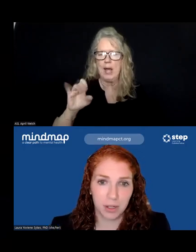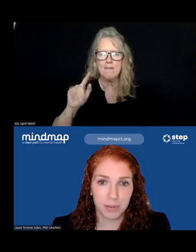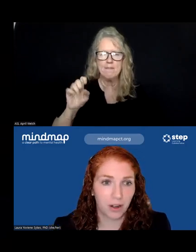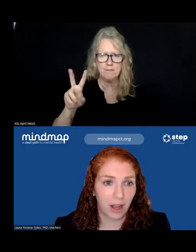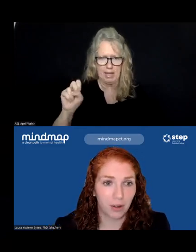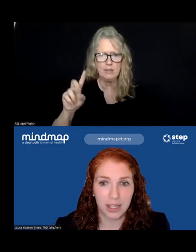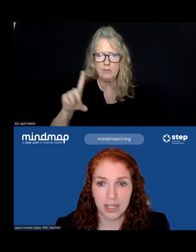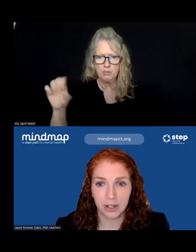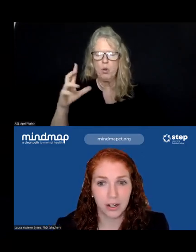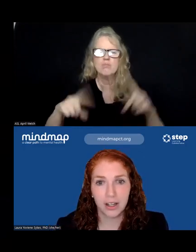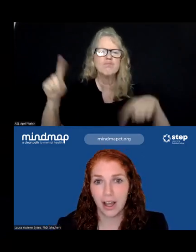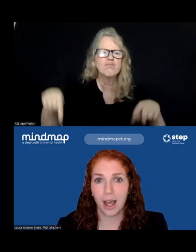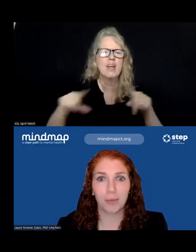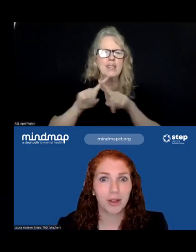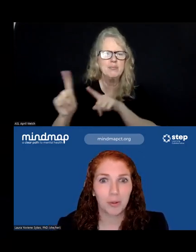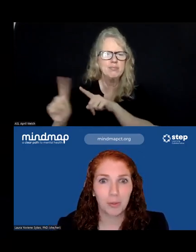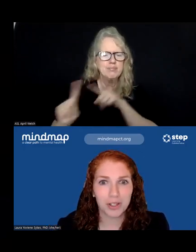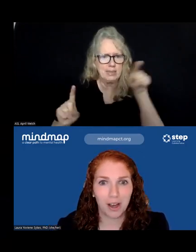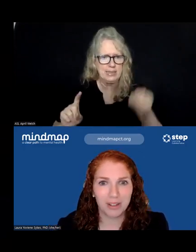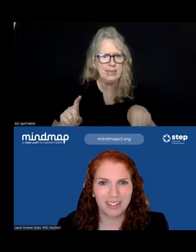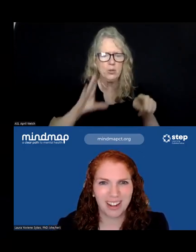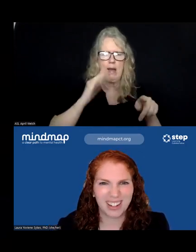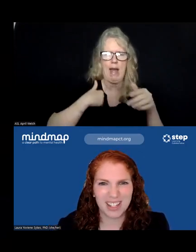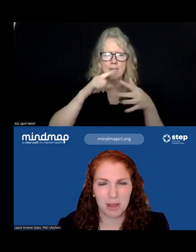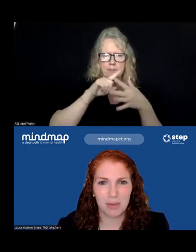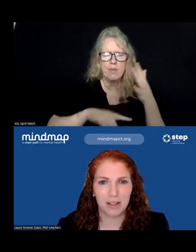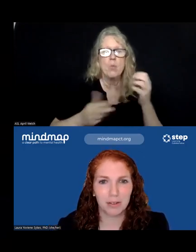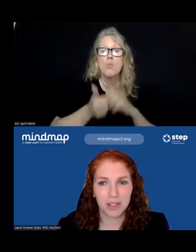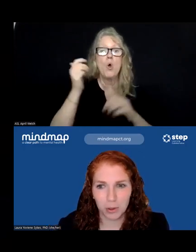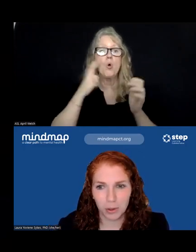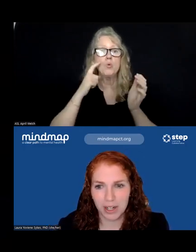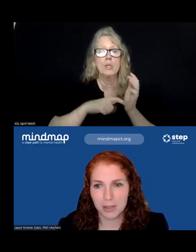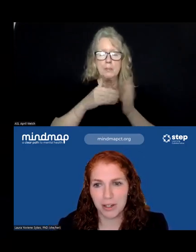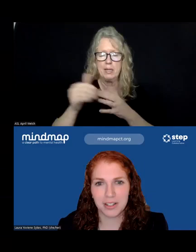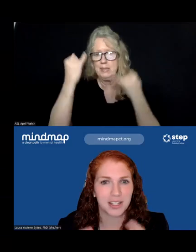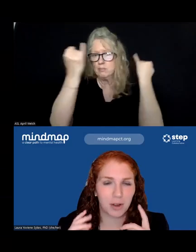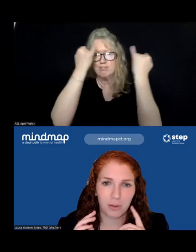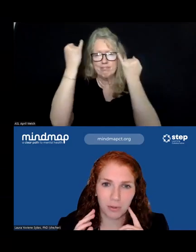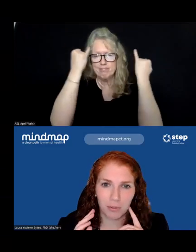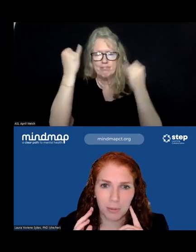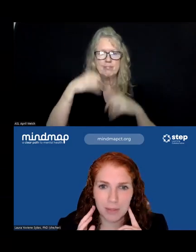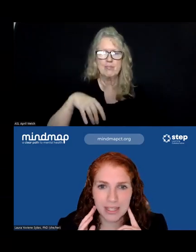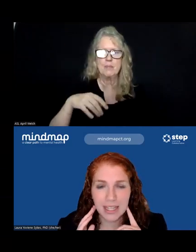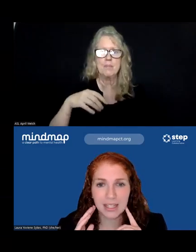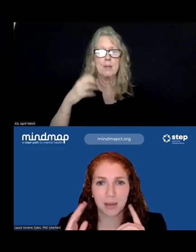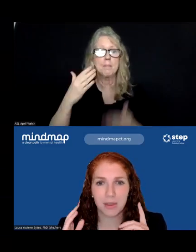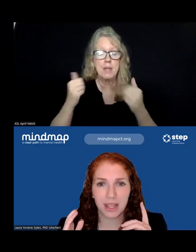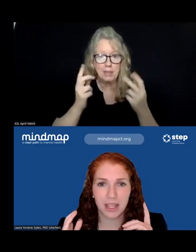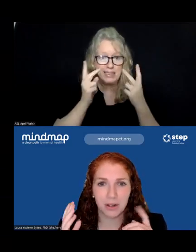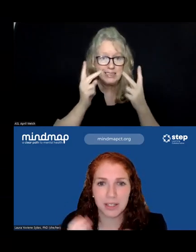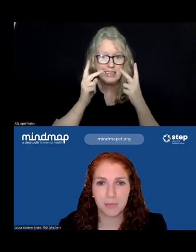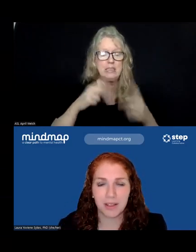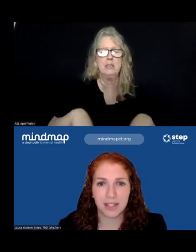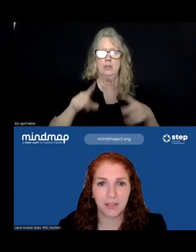of symptoms that are outlined here. Most commonly recognized might be hallucinatory experiences, right, where we might be seeing